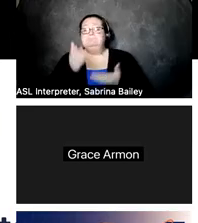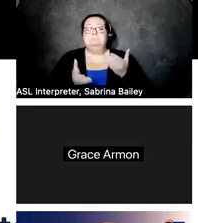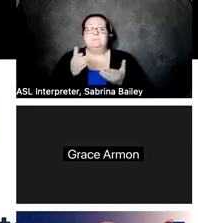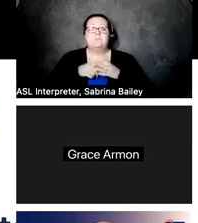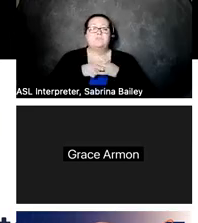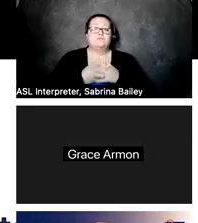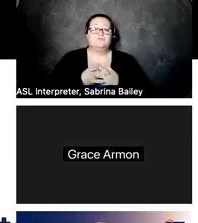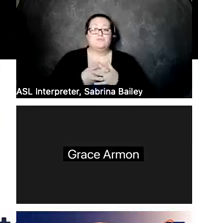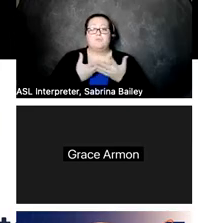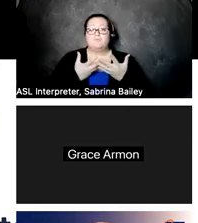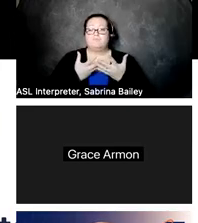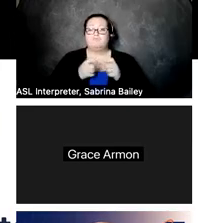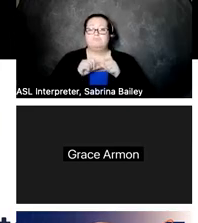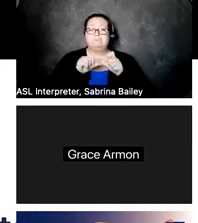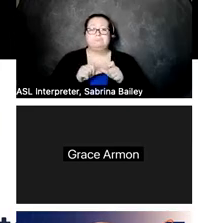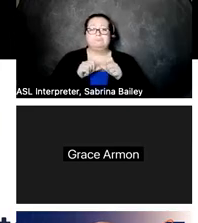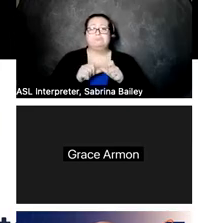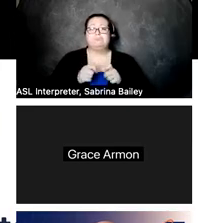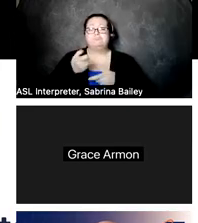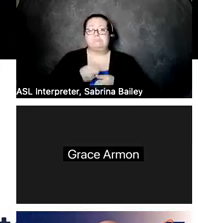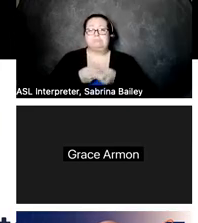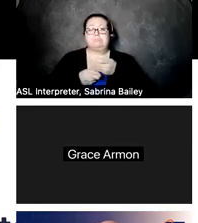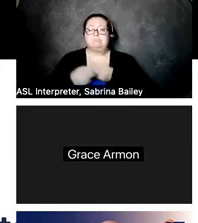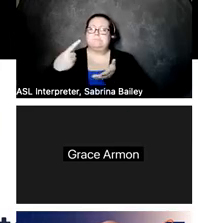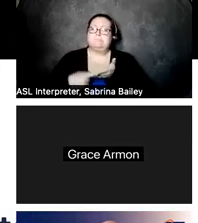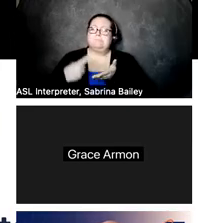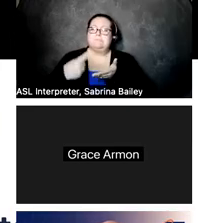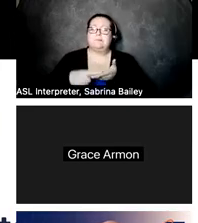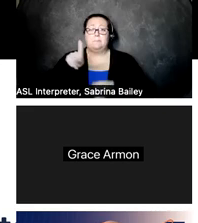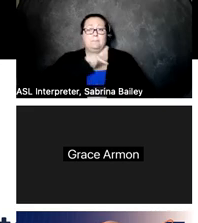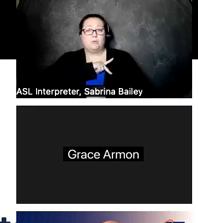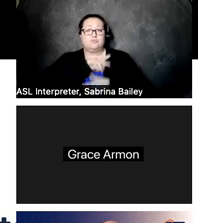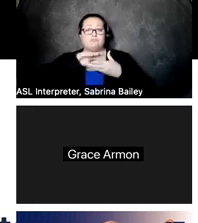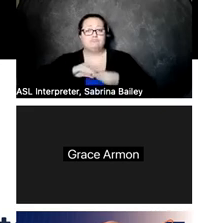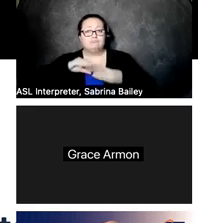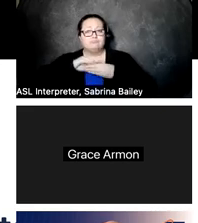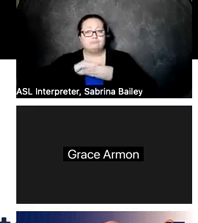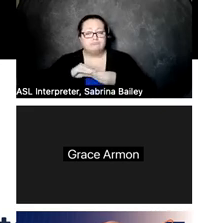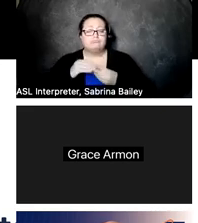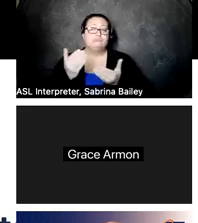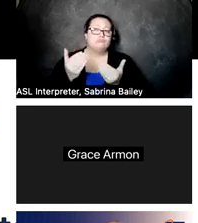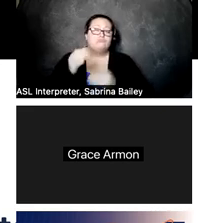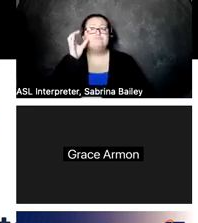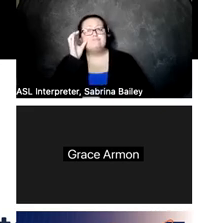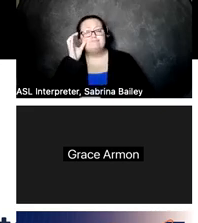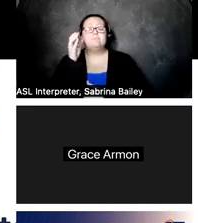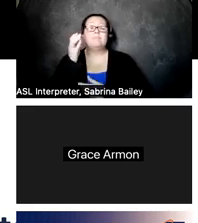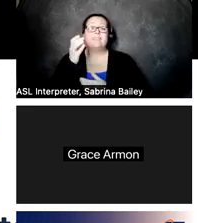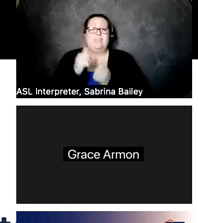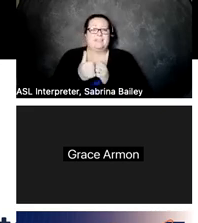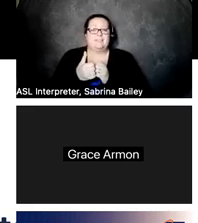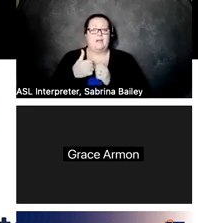and last for a while for them to be able to talk about things that are personal to them, So I feel like that's how,